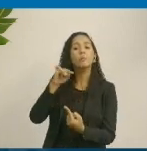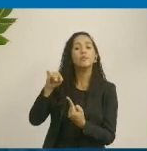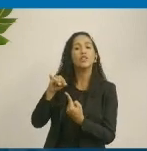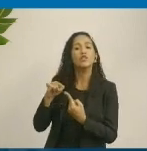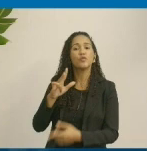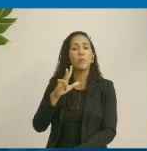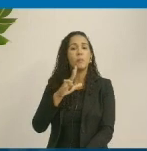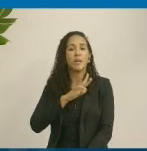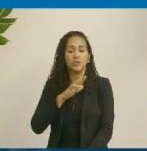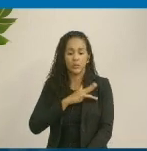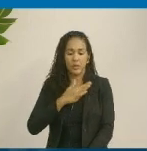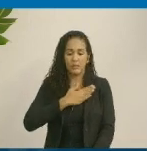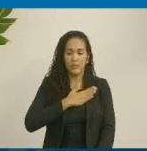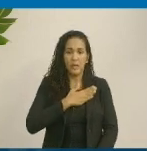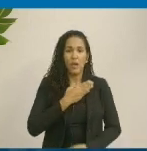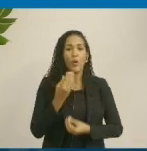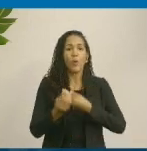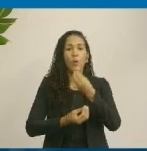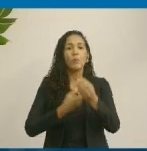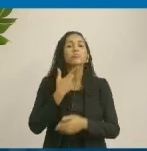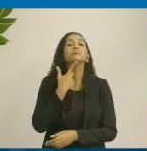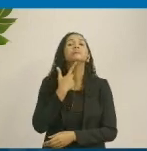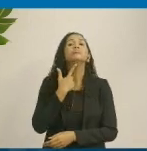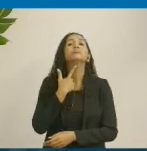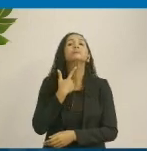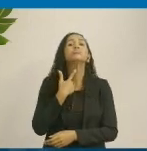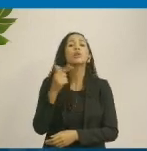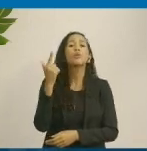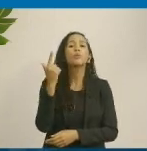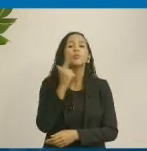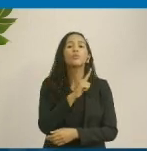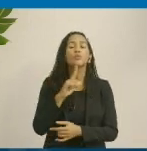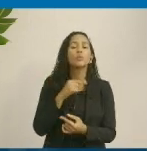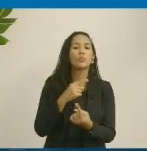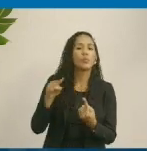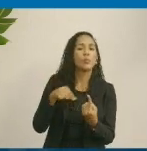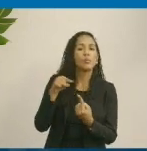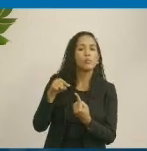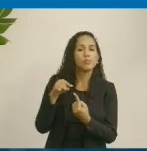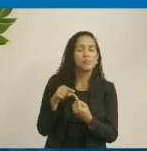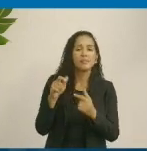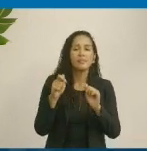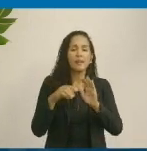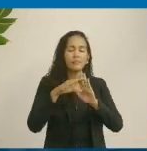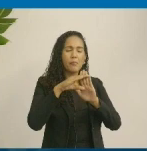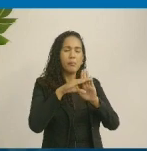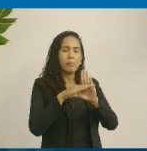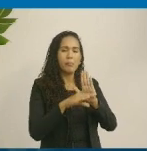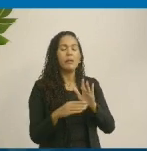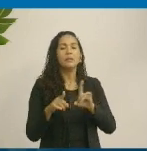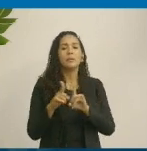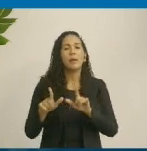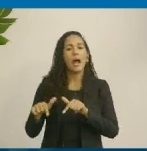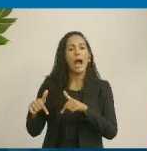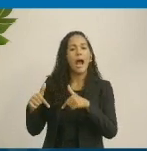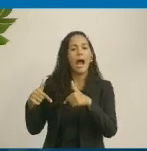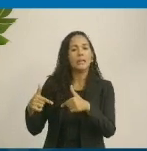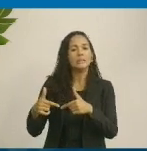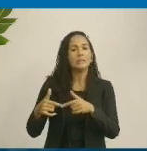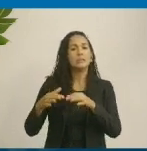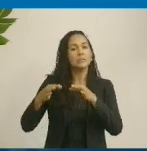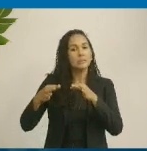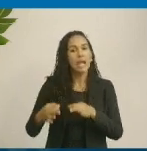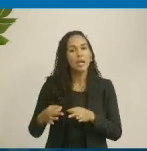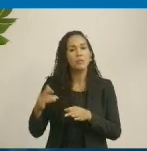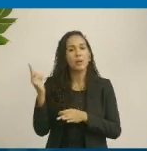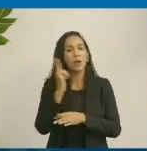through this, you can self-monitor and actually act on this. This particular project was done for teachers, but